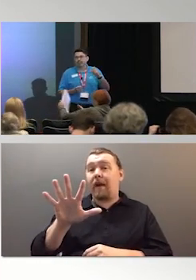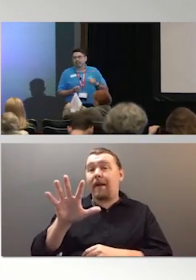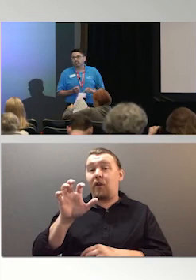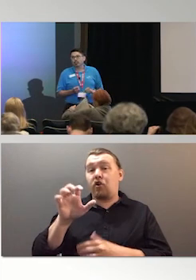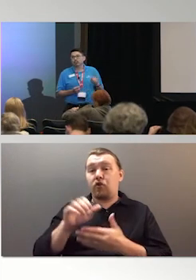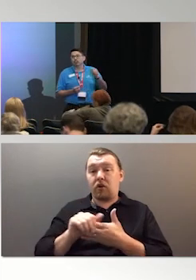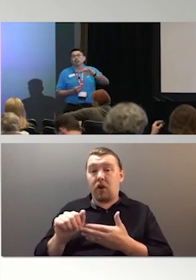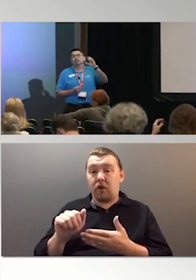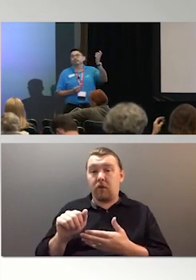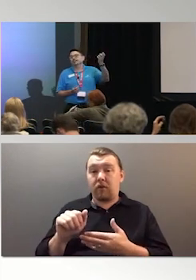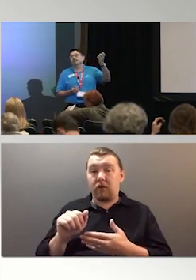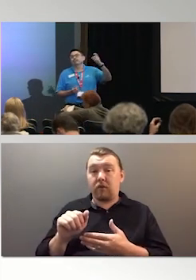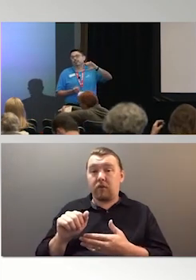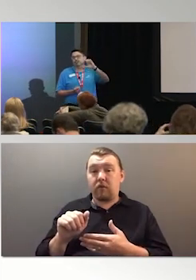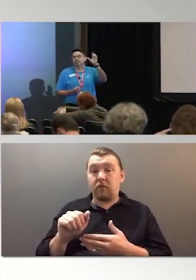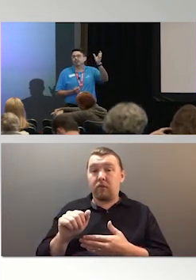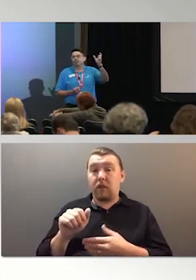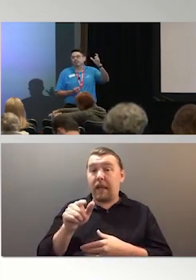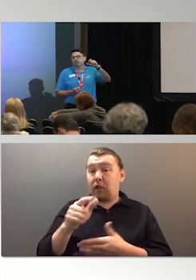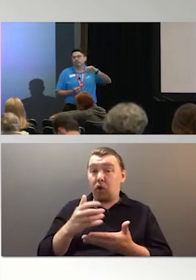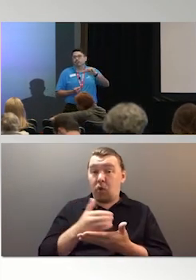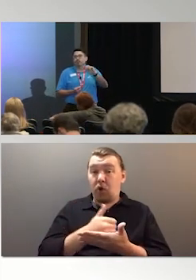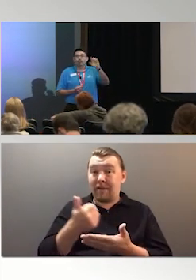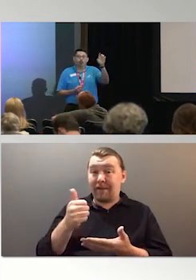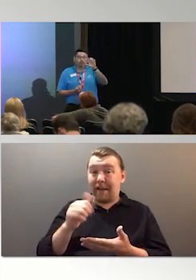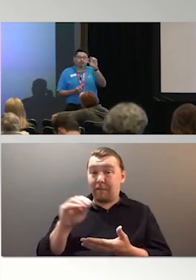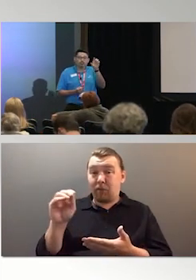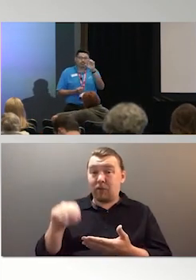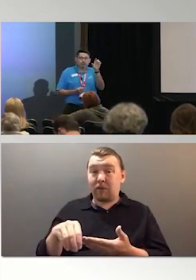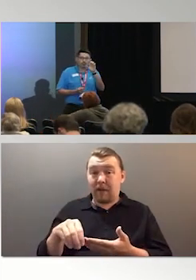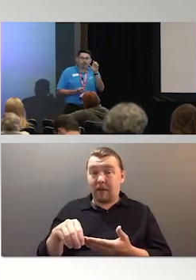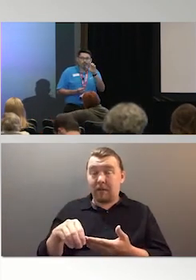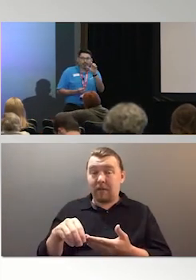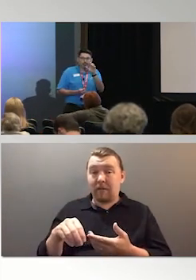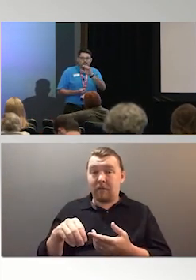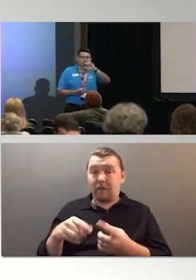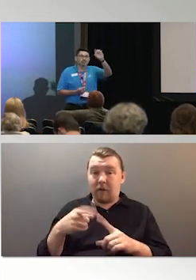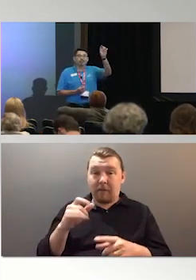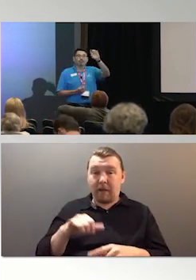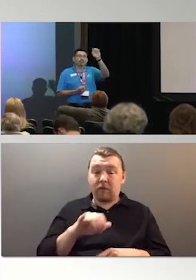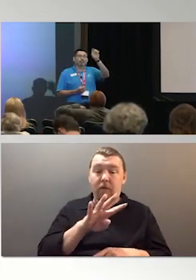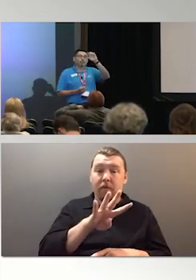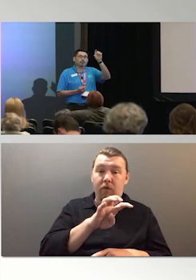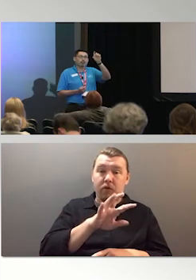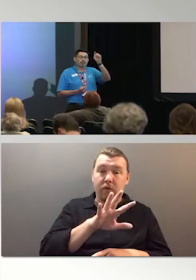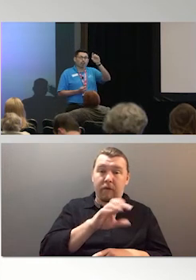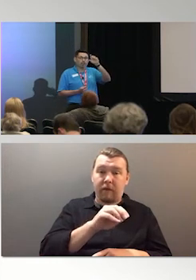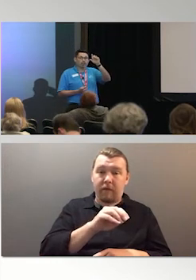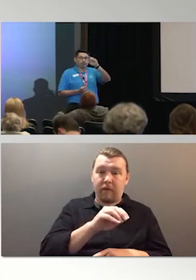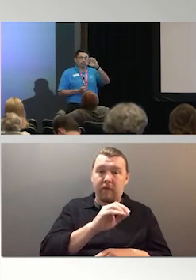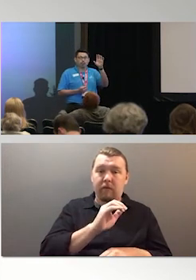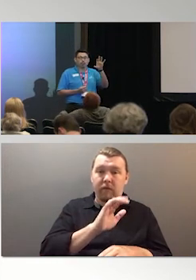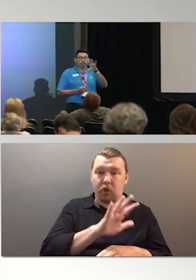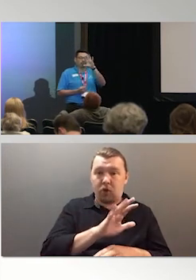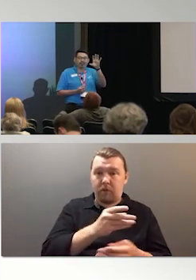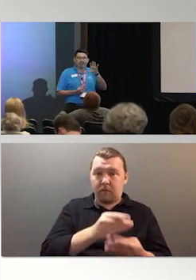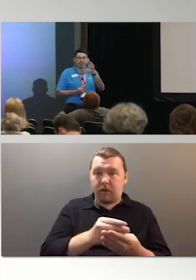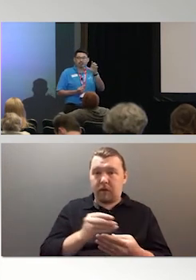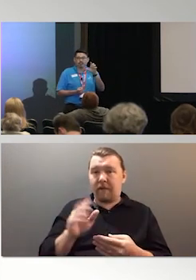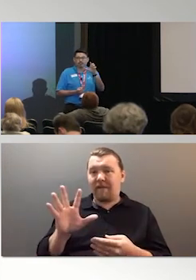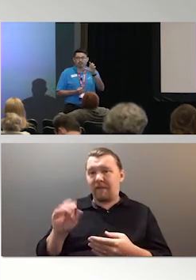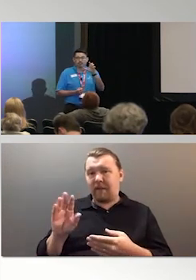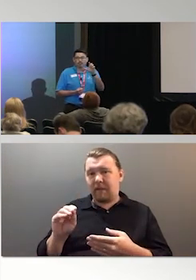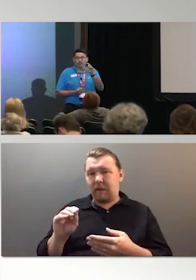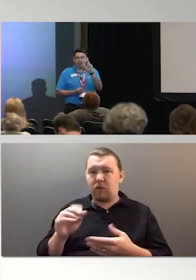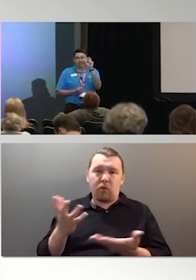that $500, you earned 10%, so 50. So 450 would be basis, 50 would be earnings for a total of